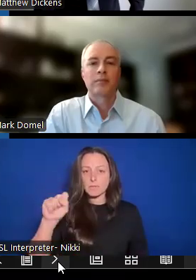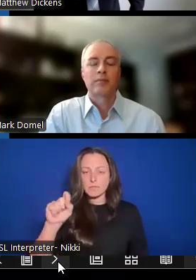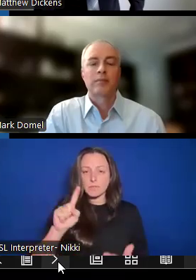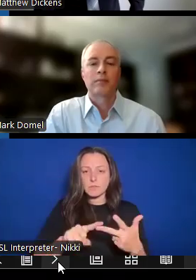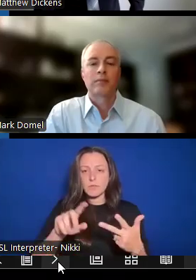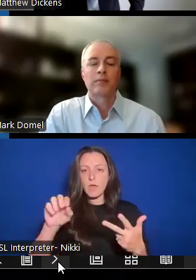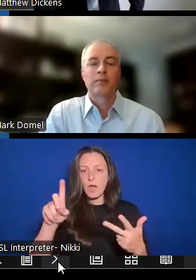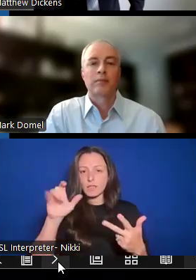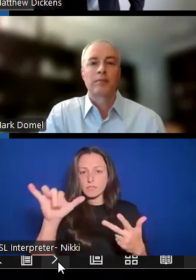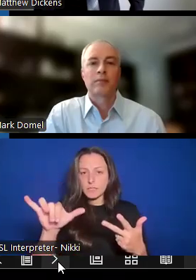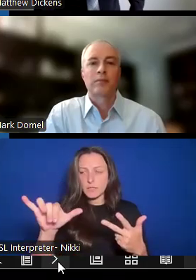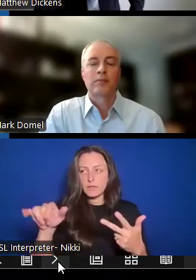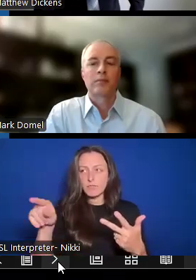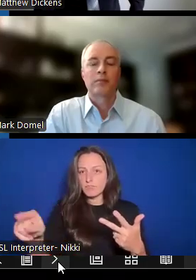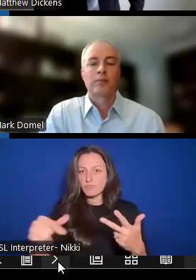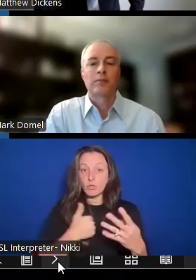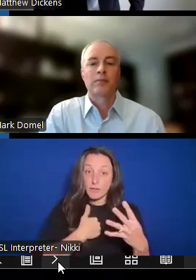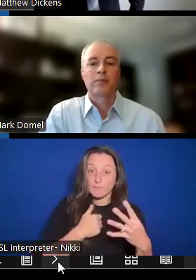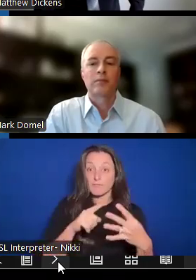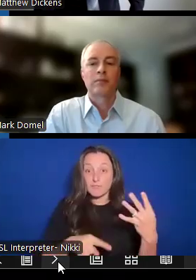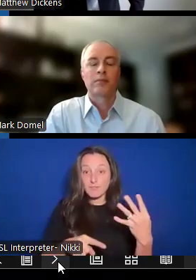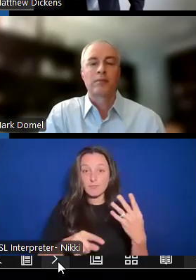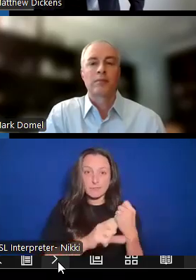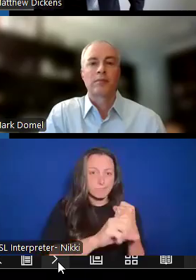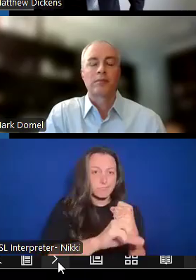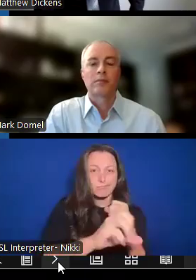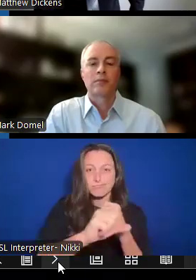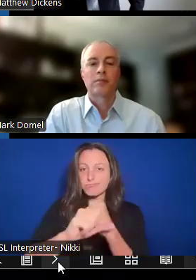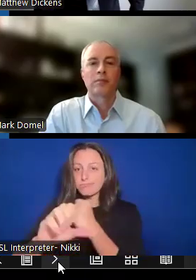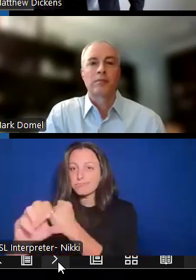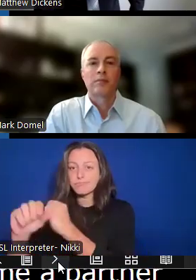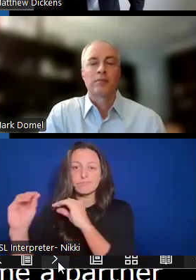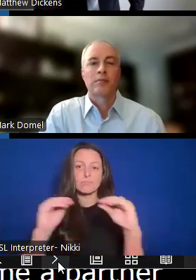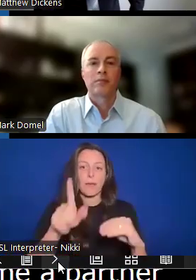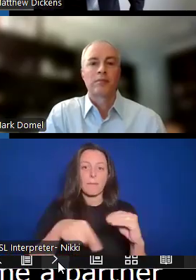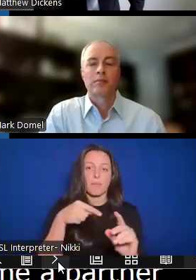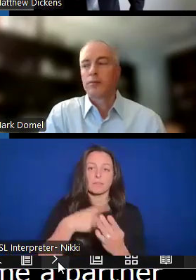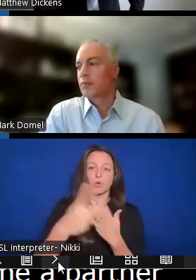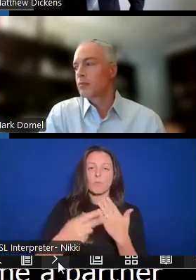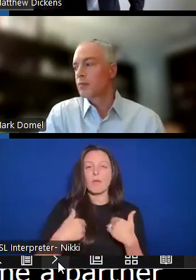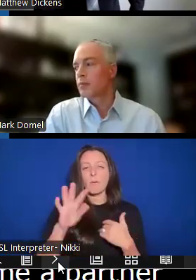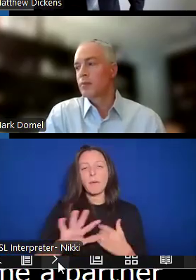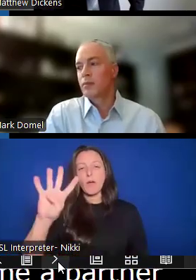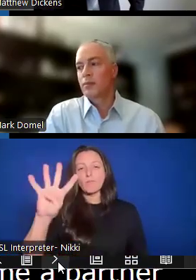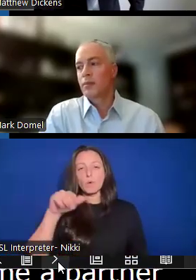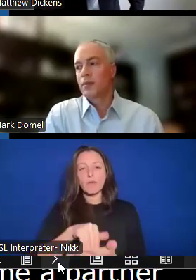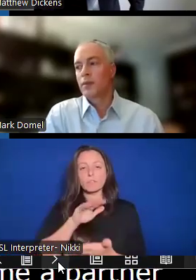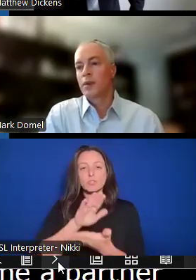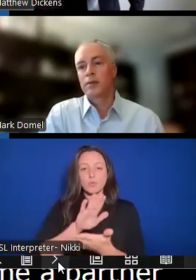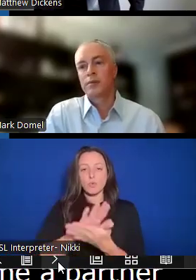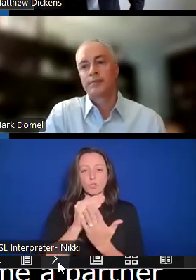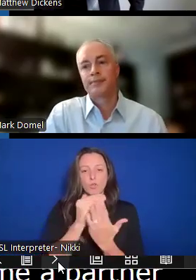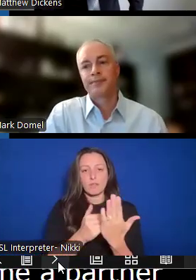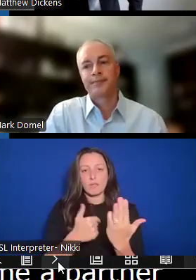Odyssey, ourselves, that have been marketing this program. We have about 4,000 schools on our list of folks that